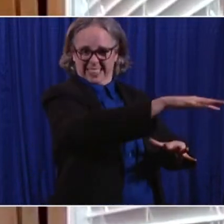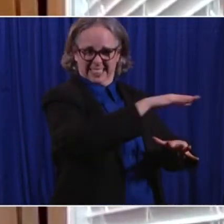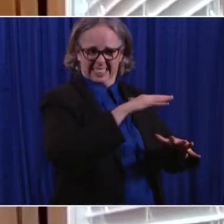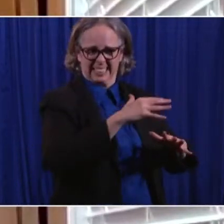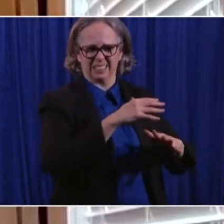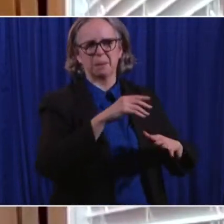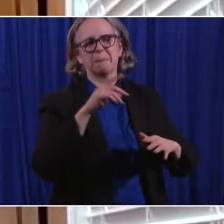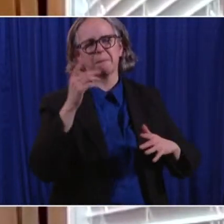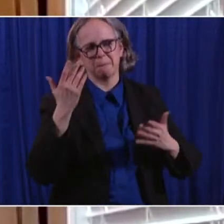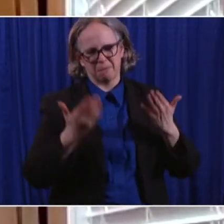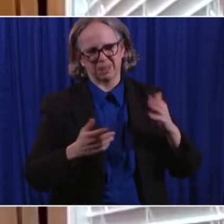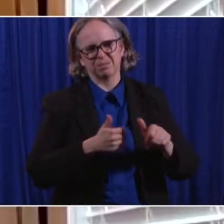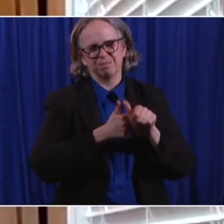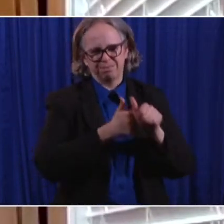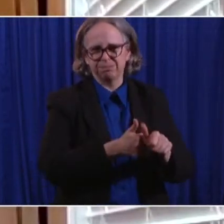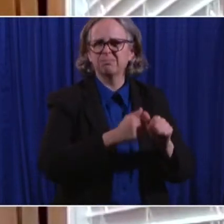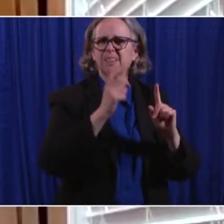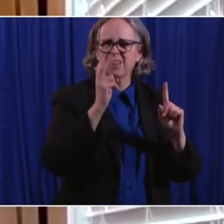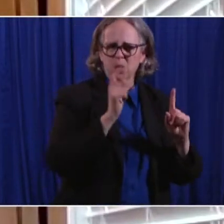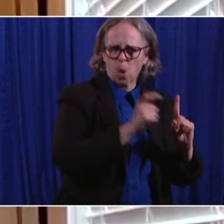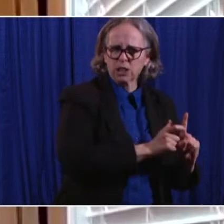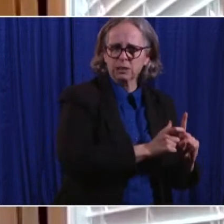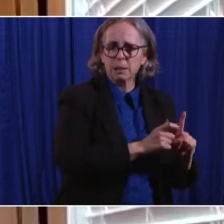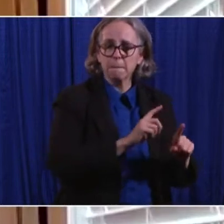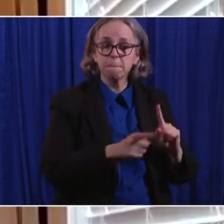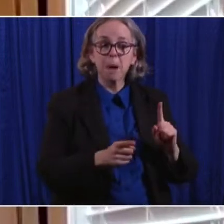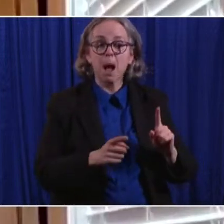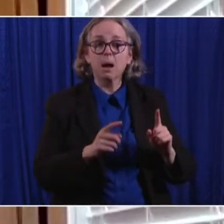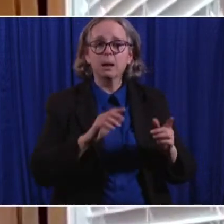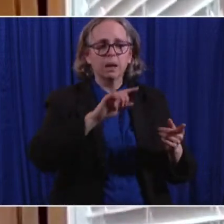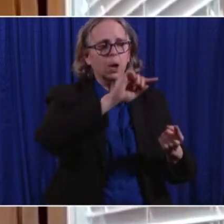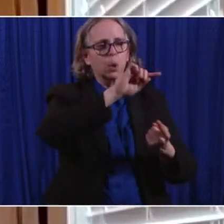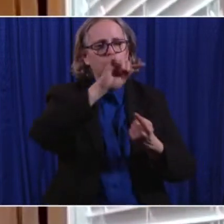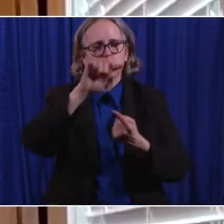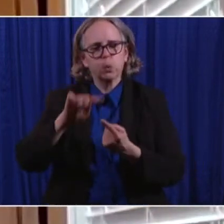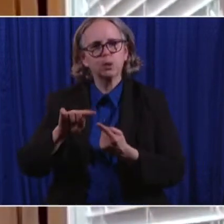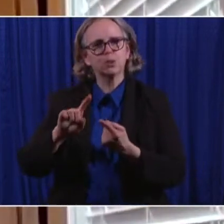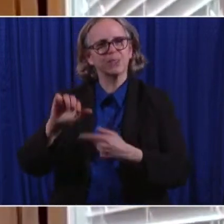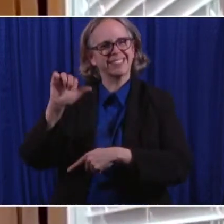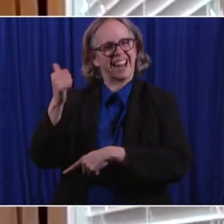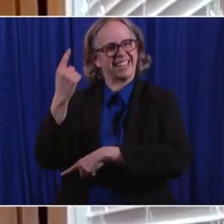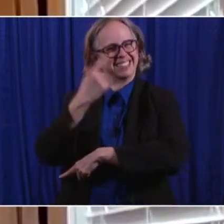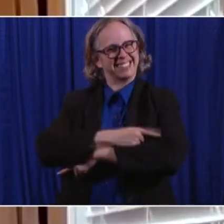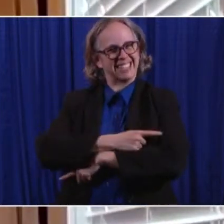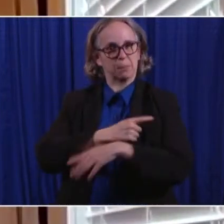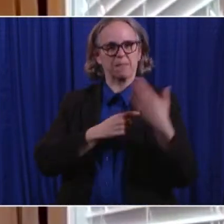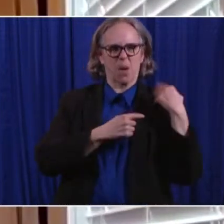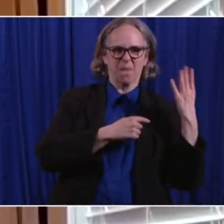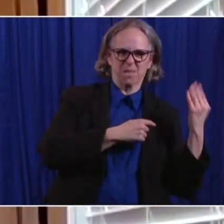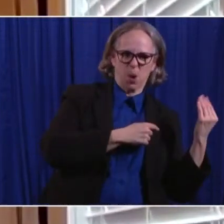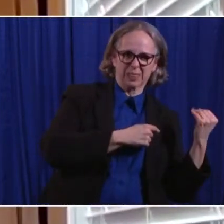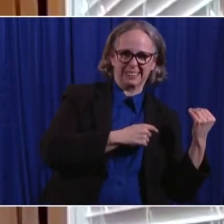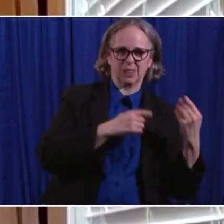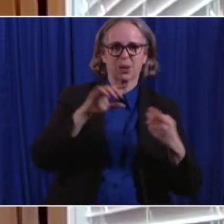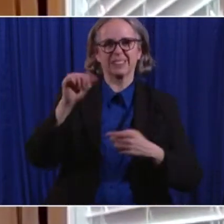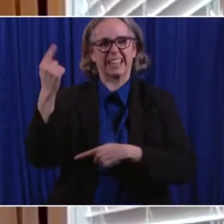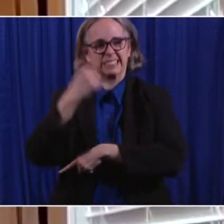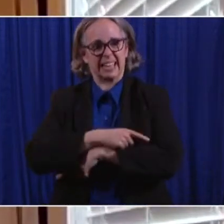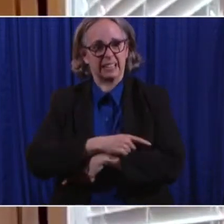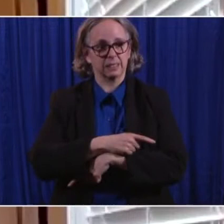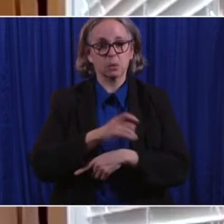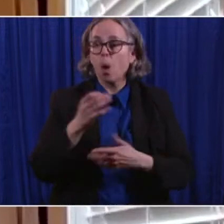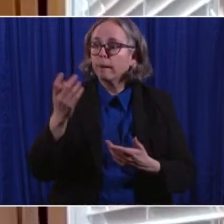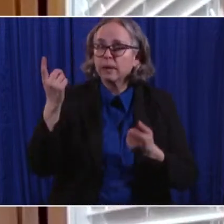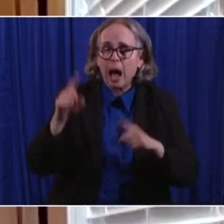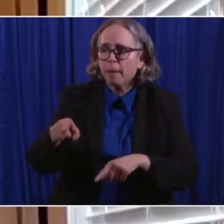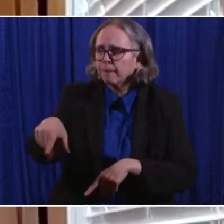quarantine after day 10 without testing, or after day 7 following a negative test collected on day 5 or